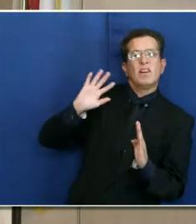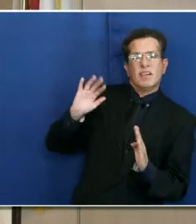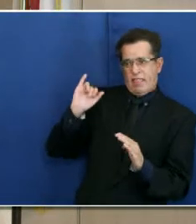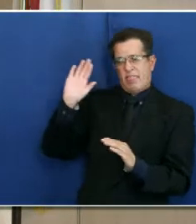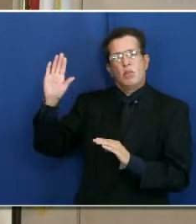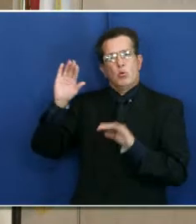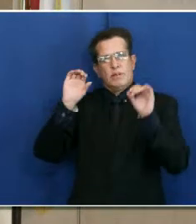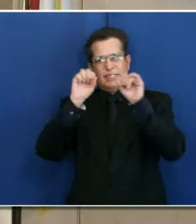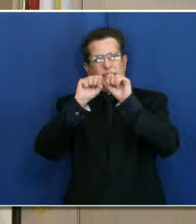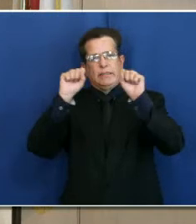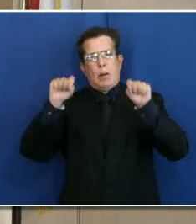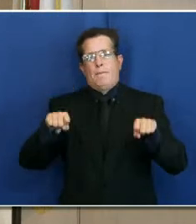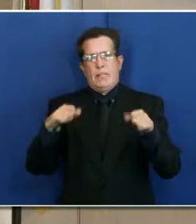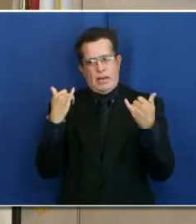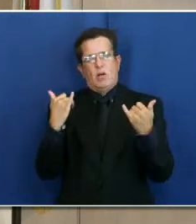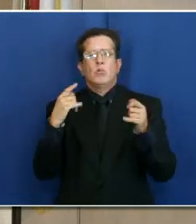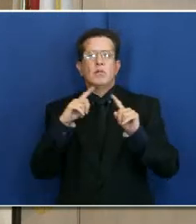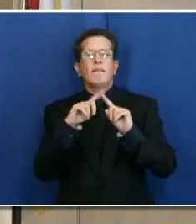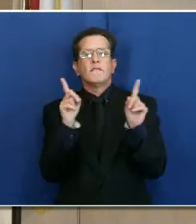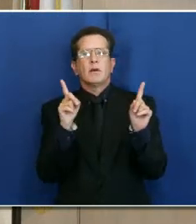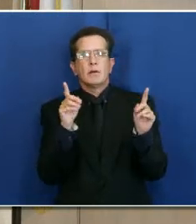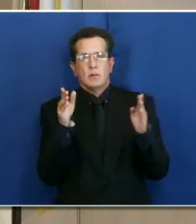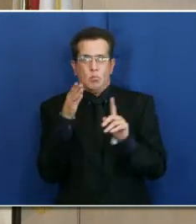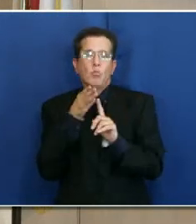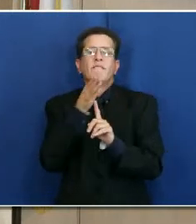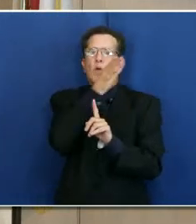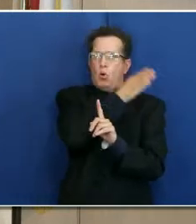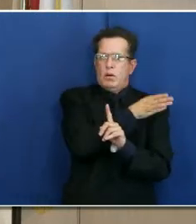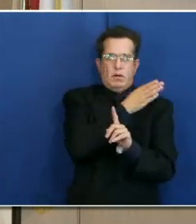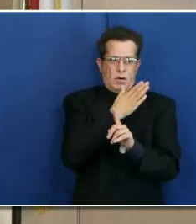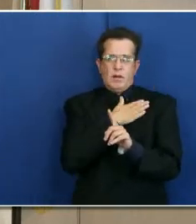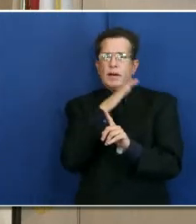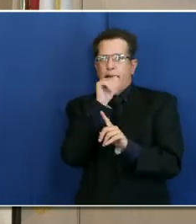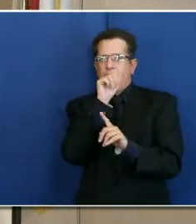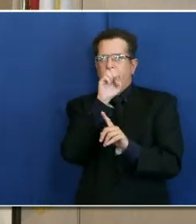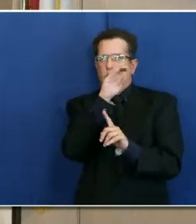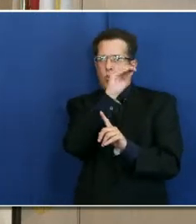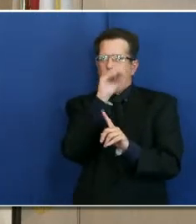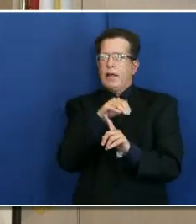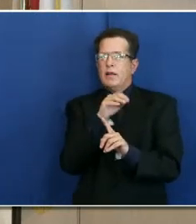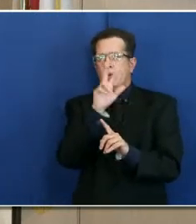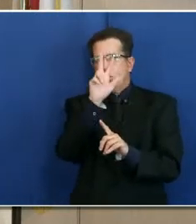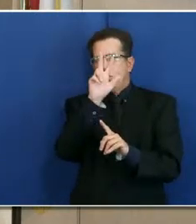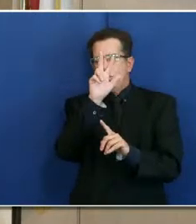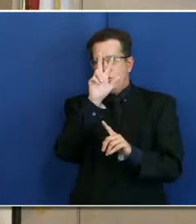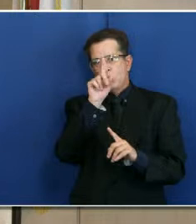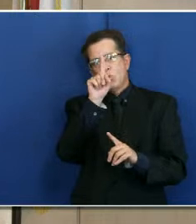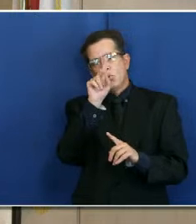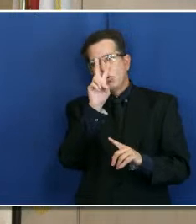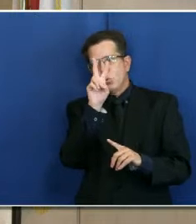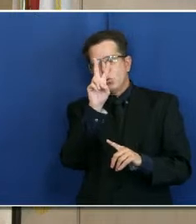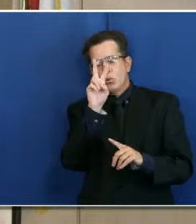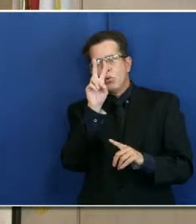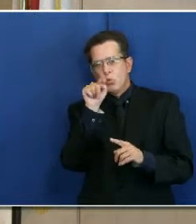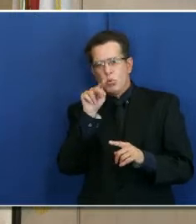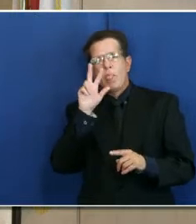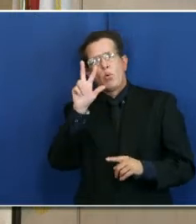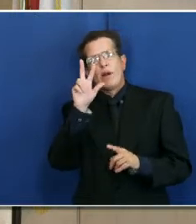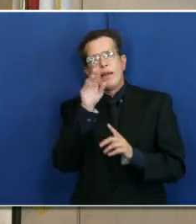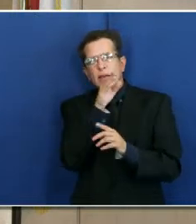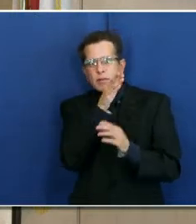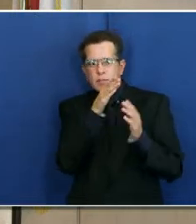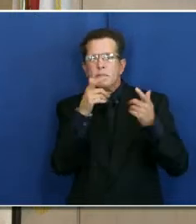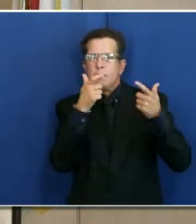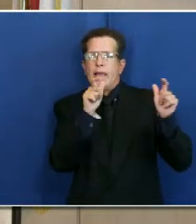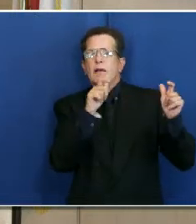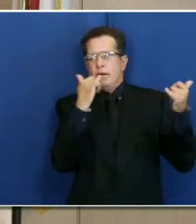population. So that's why before the case rate was anywhere from 2 to 3 digits, and this